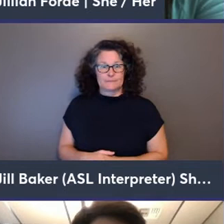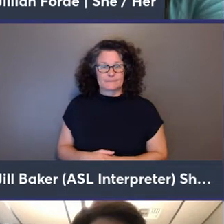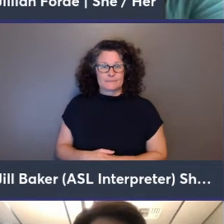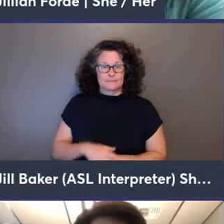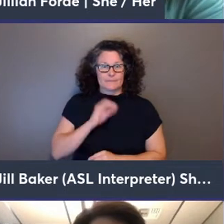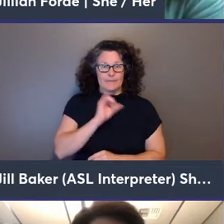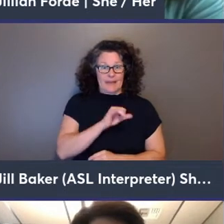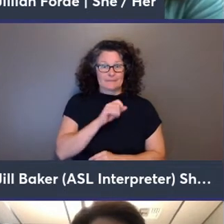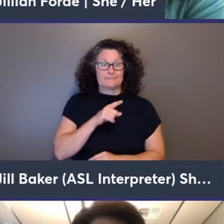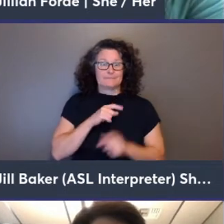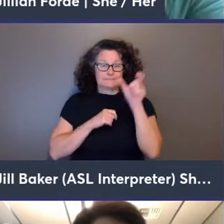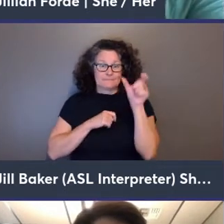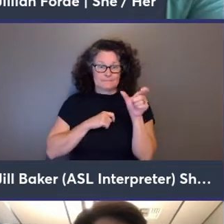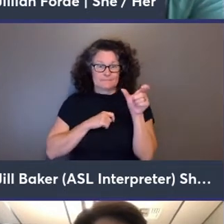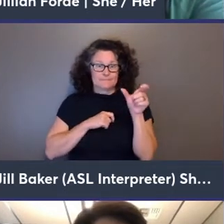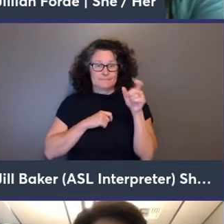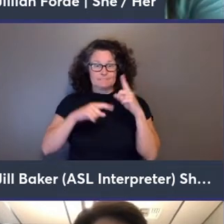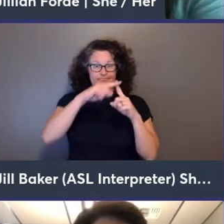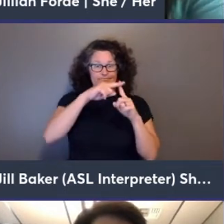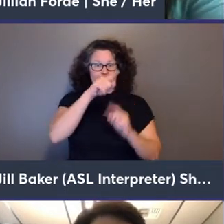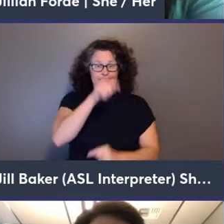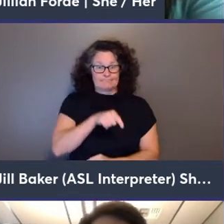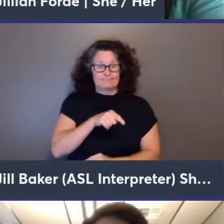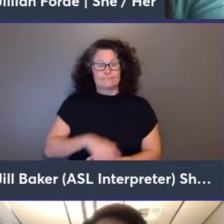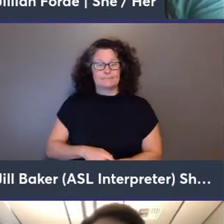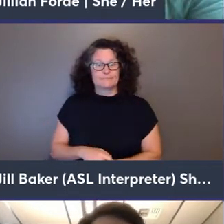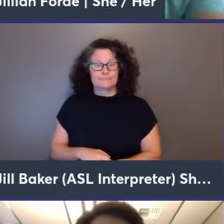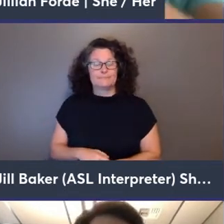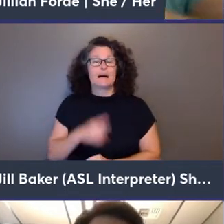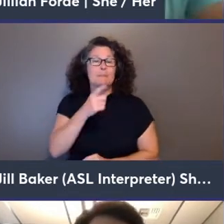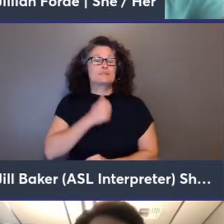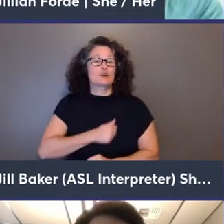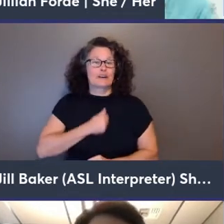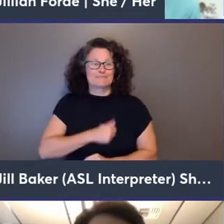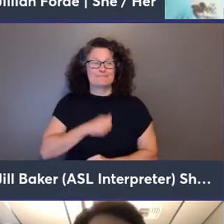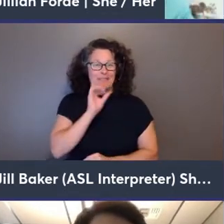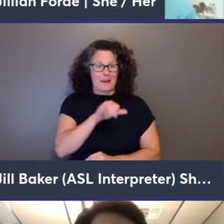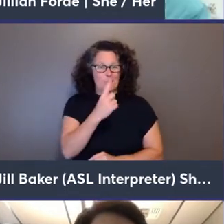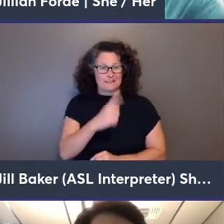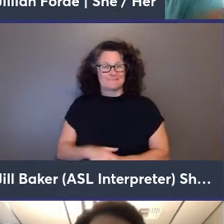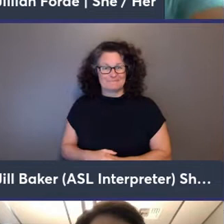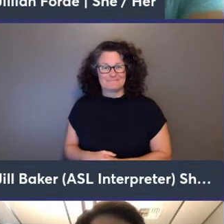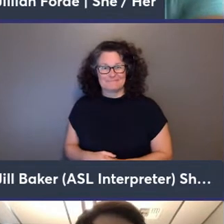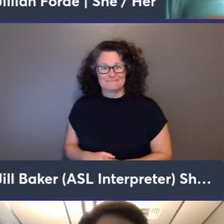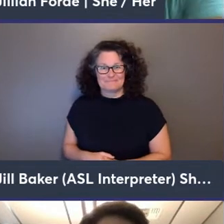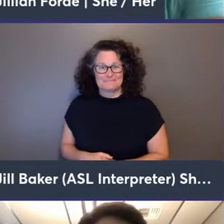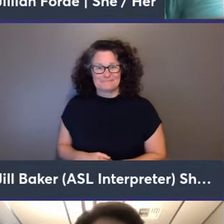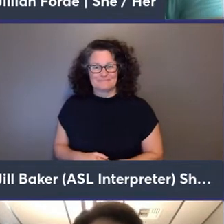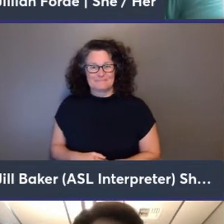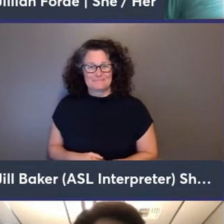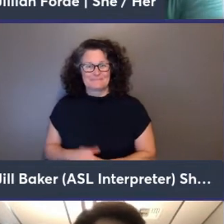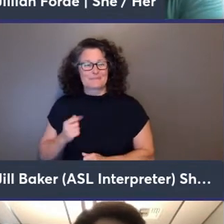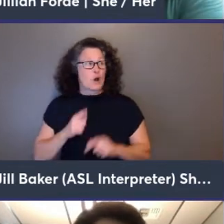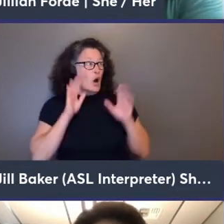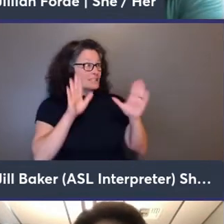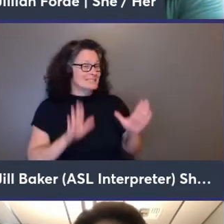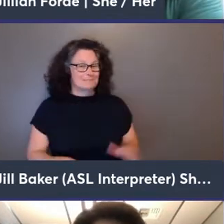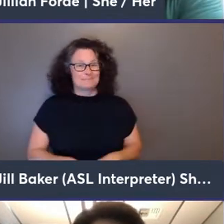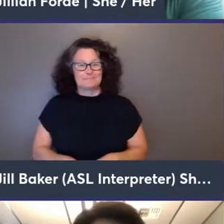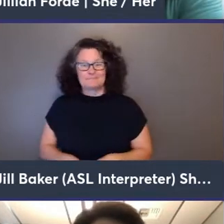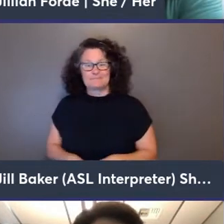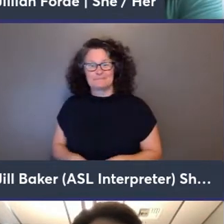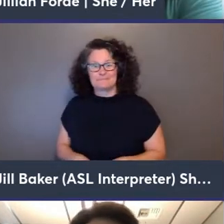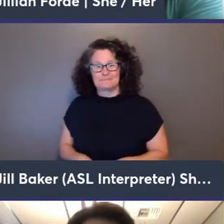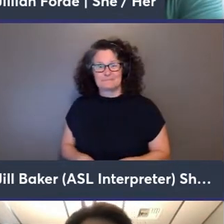Sorry. Okay. Yeah. Oh, perfect. Okay. Sorry. Yeah. Oh, great. All right. Small. Awesome. Yeah. So maybe the screen is